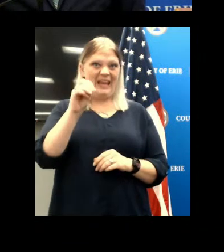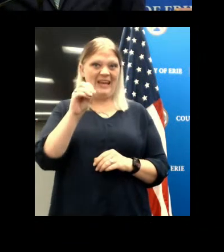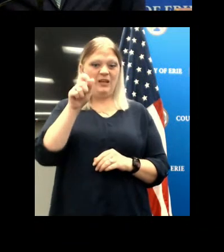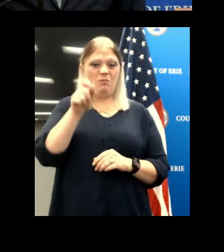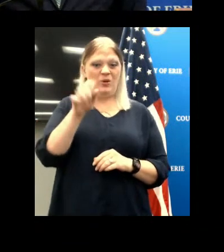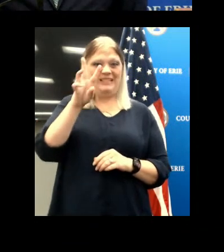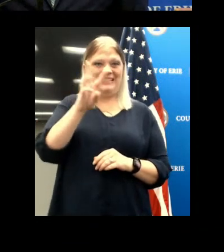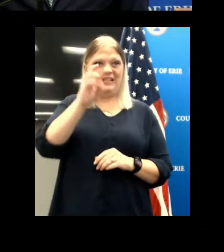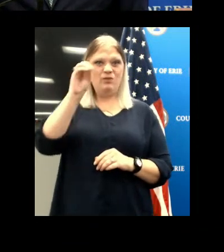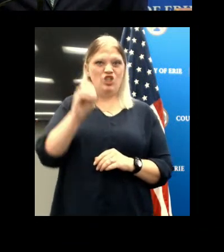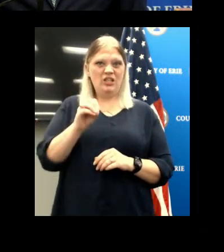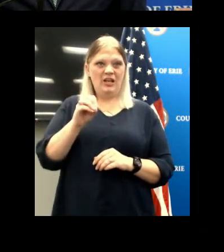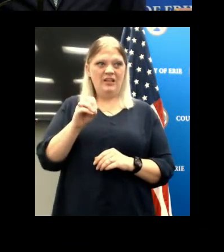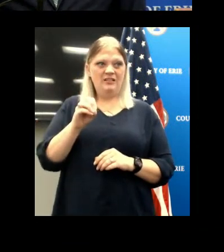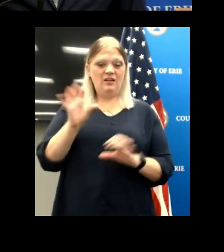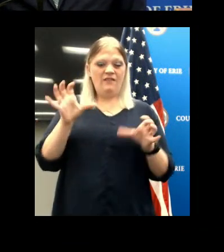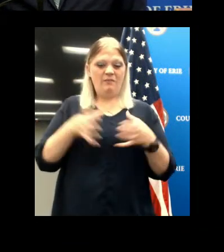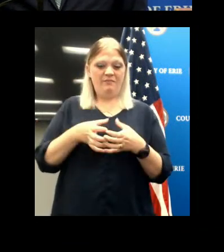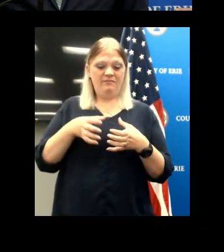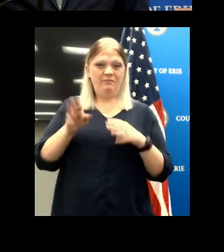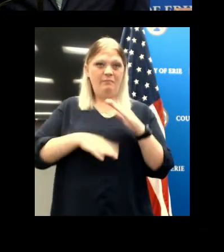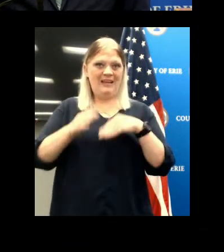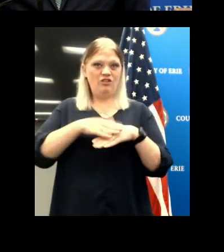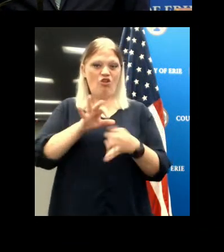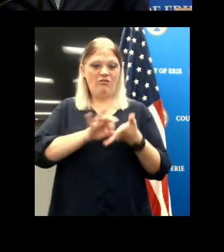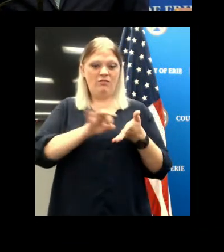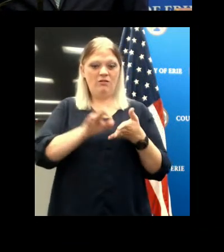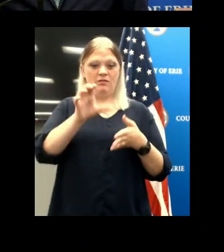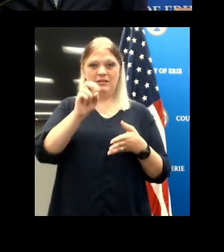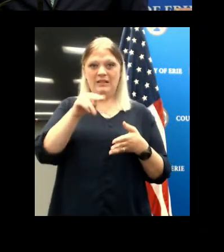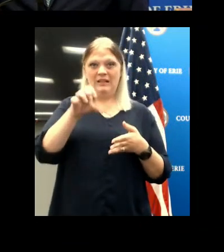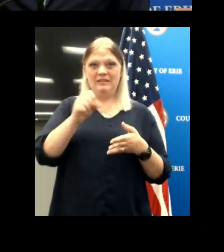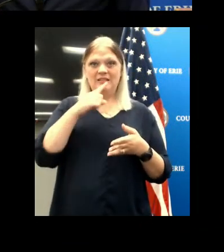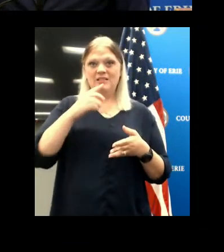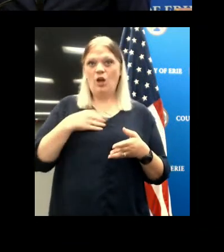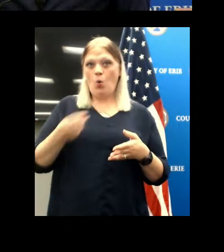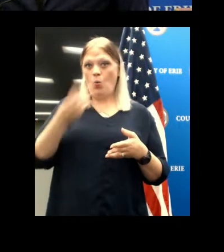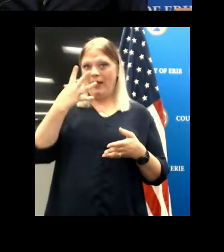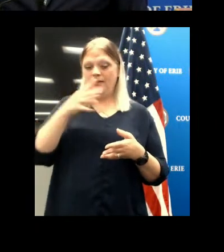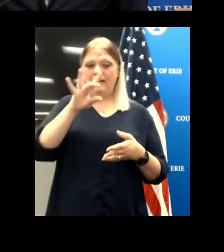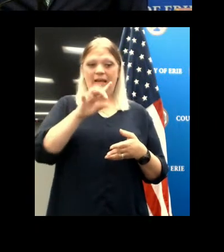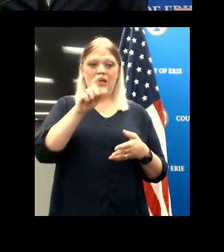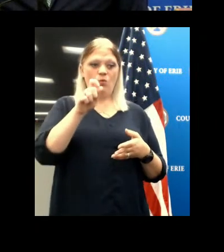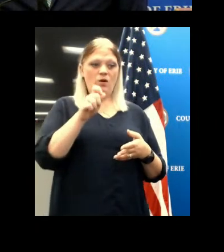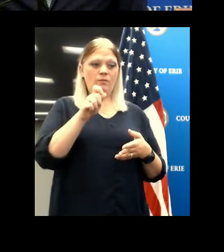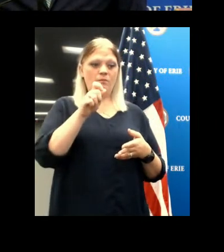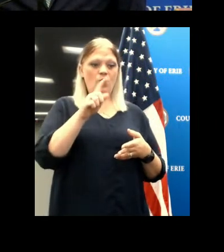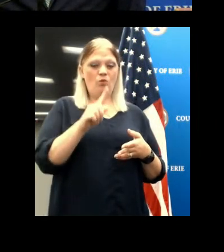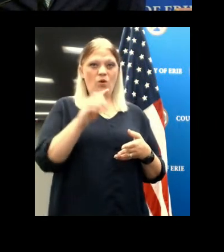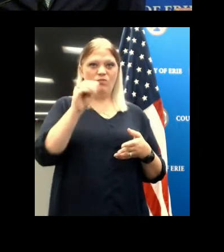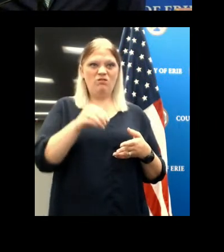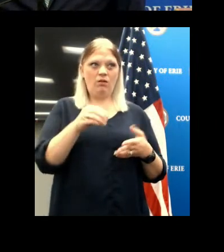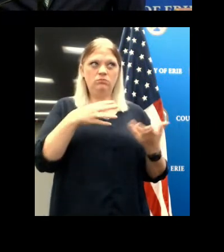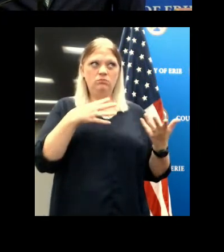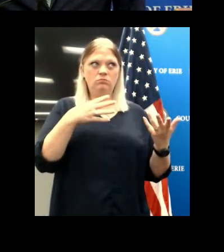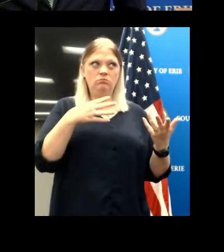80.6% of the population in Erie County, based on the census numbers, are white, and 81.1% of the deaths are